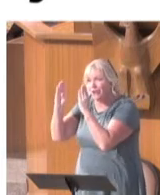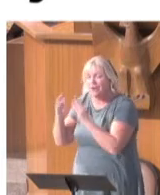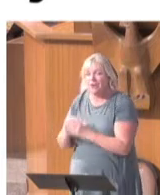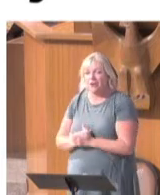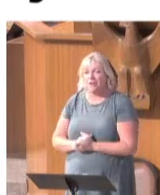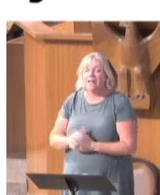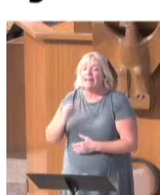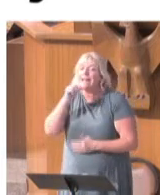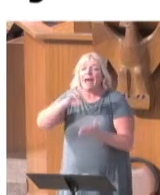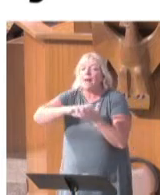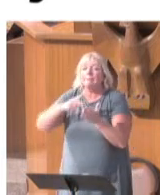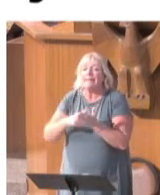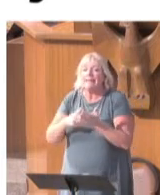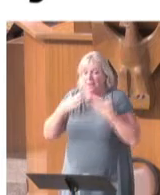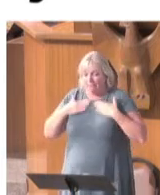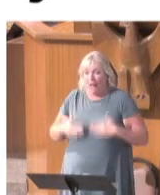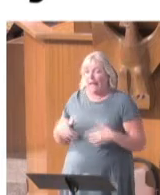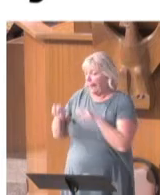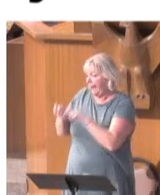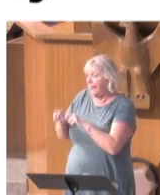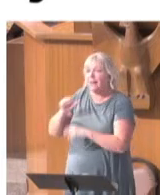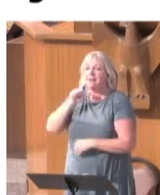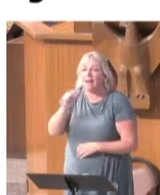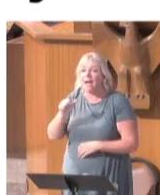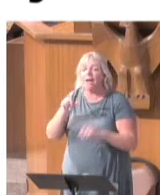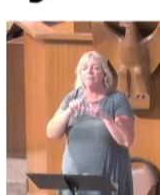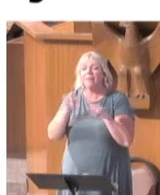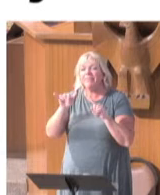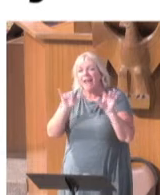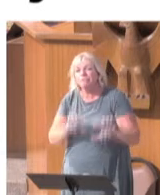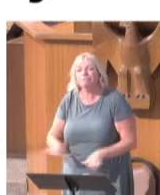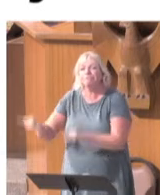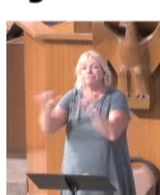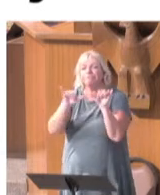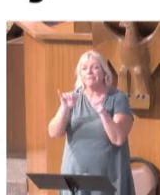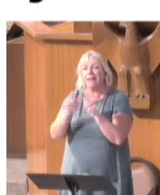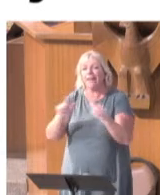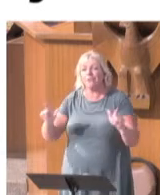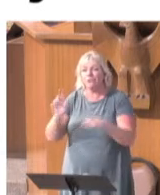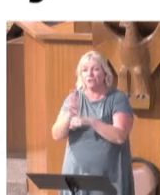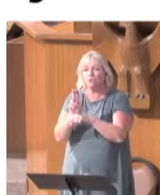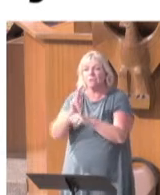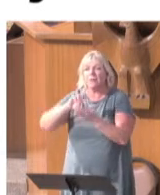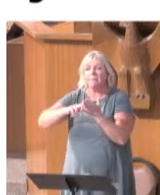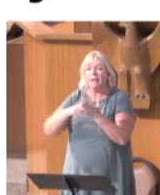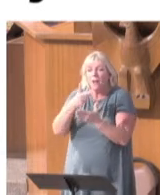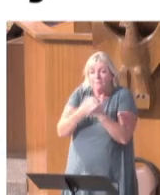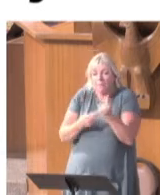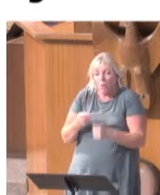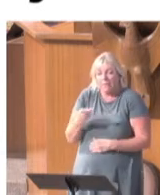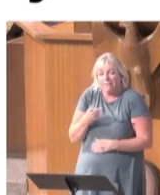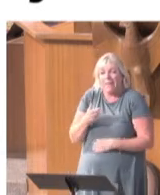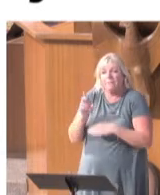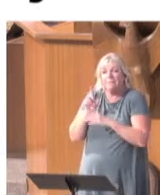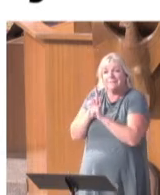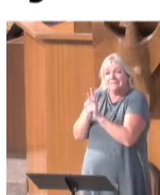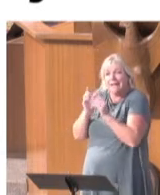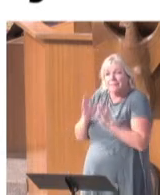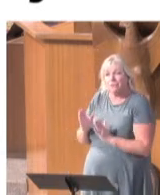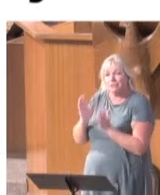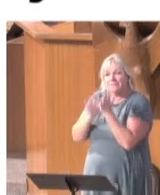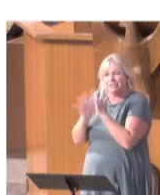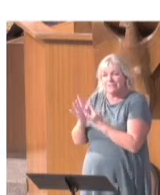literal physical description, but a common vernacular of the time, which simply meant that they were both disciples of